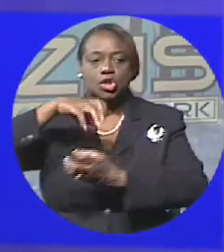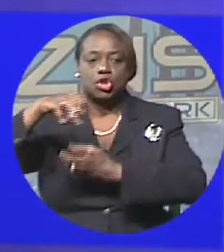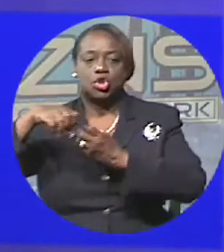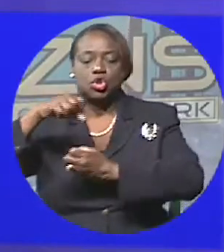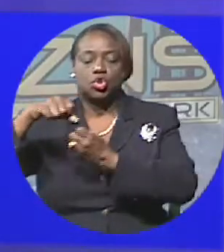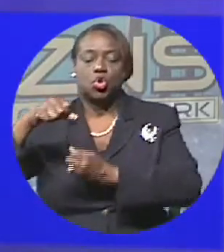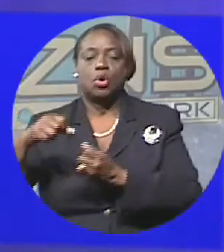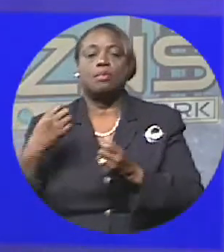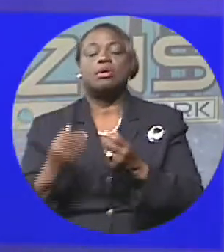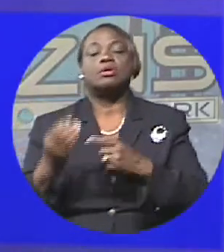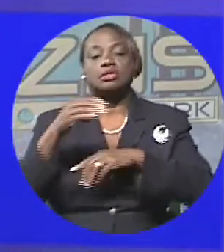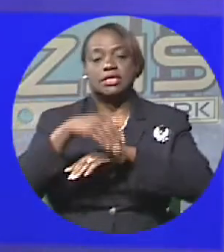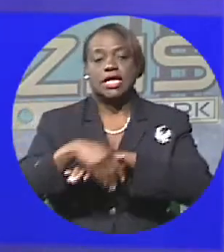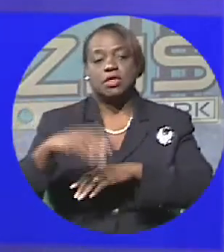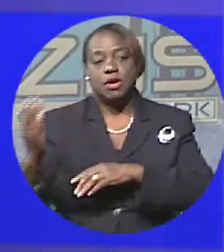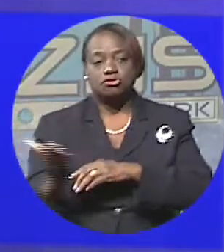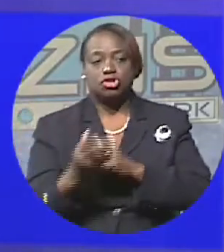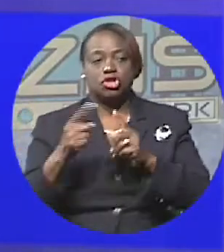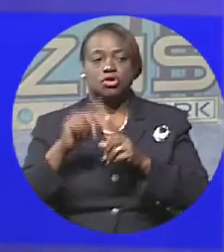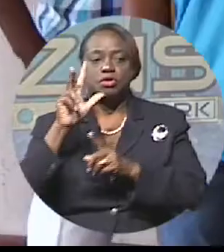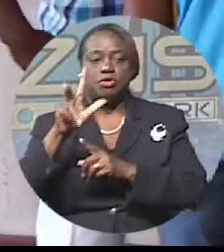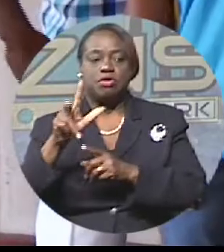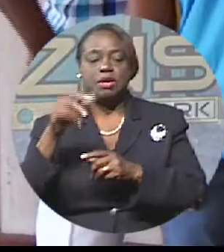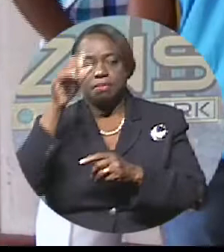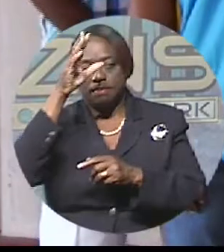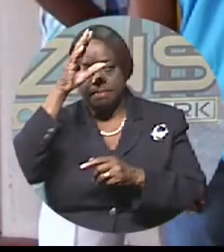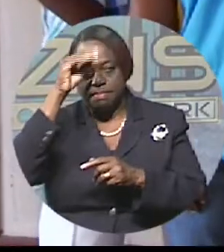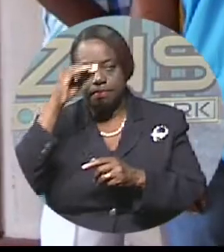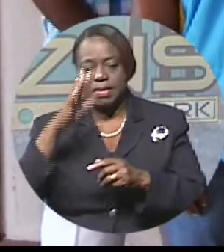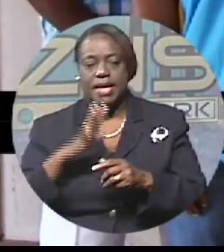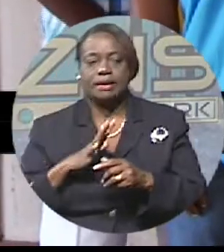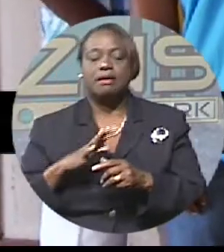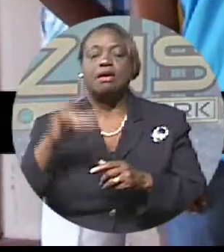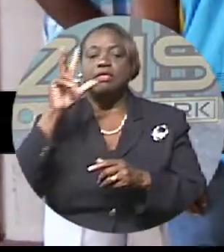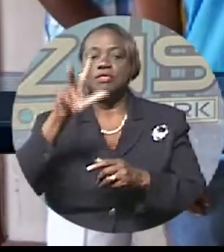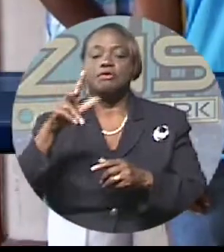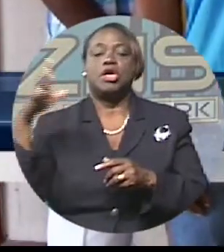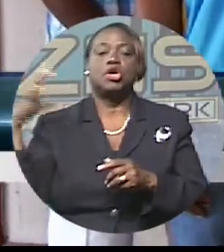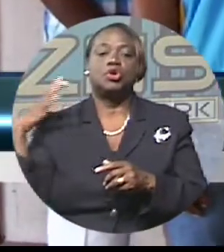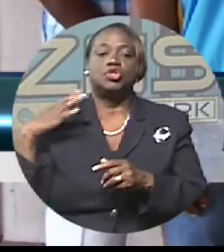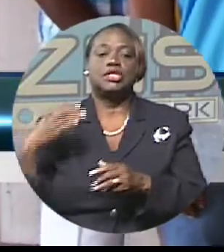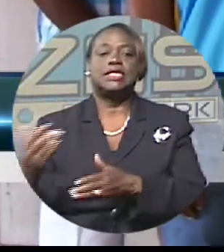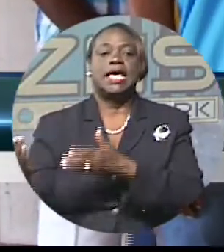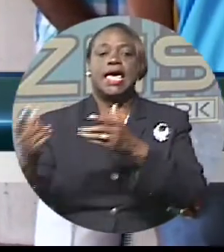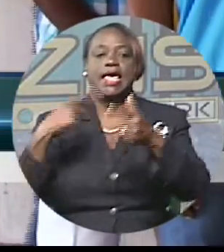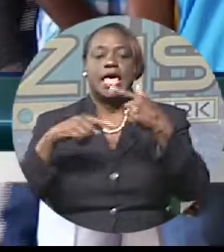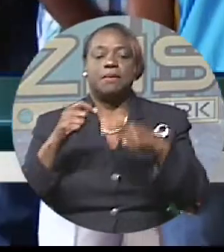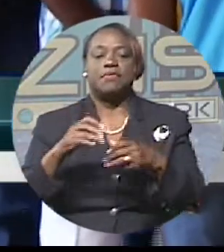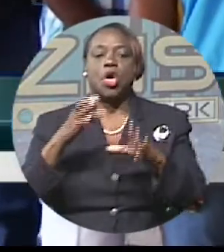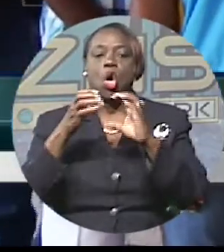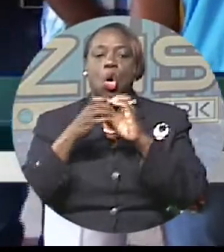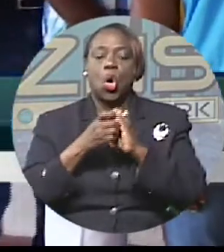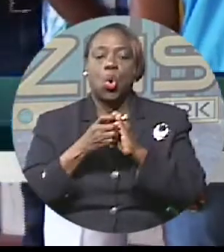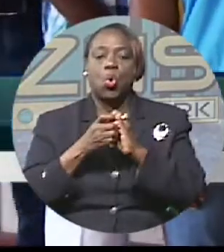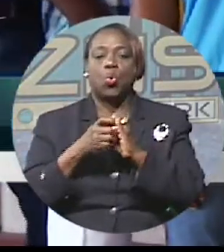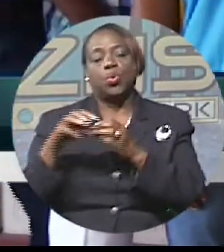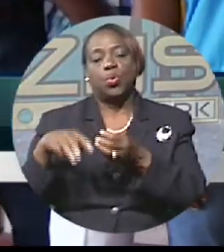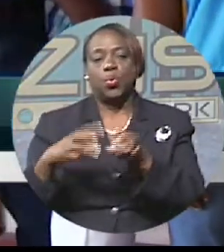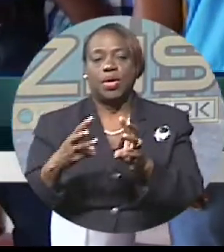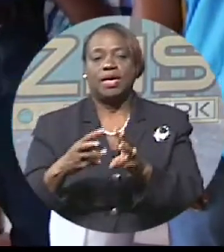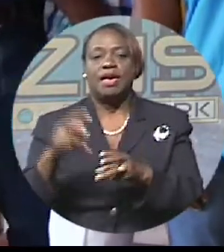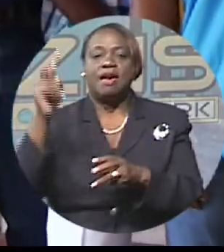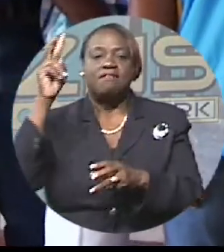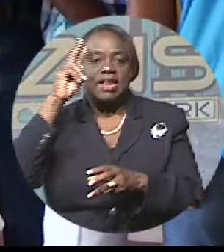Fisher introduces us to the trio. The three young coaches all come with their own style. Valentino Knowles just happy